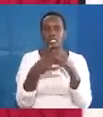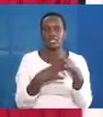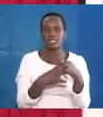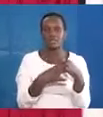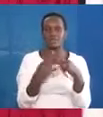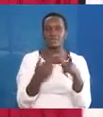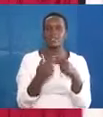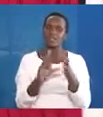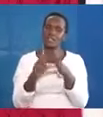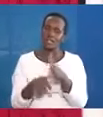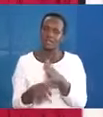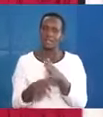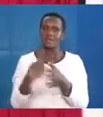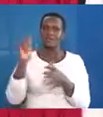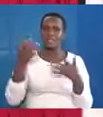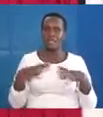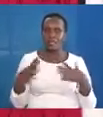Then Kenyans gave more views